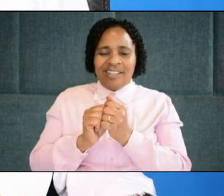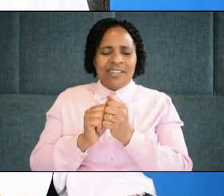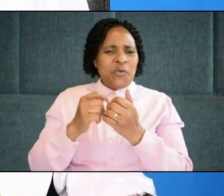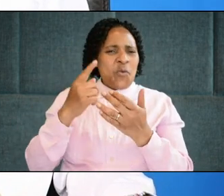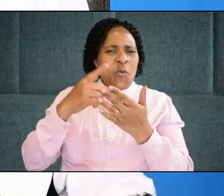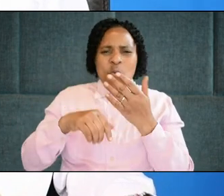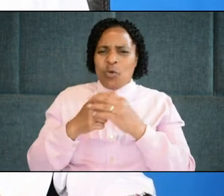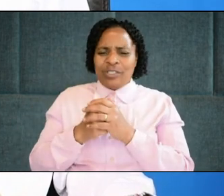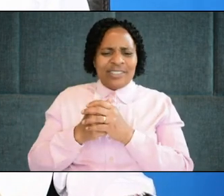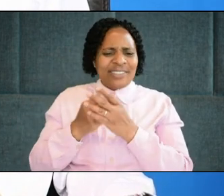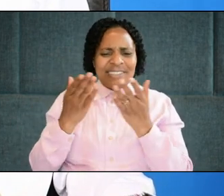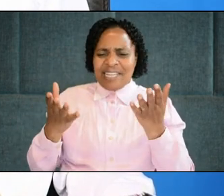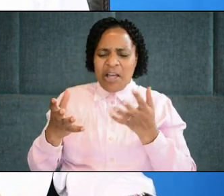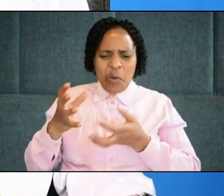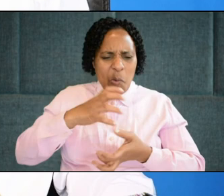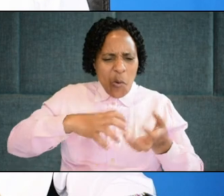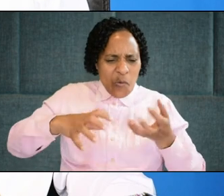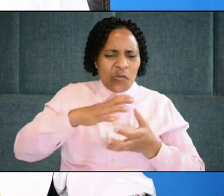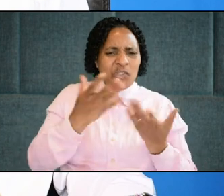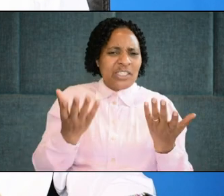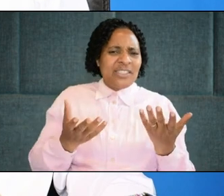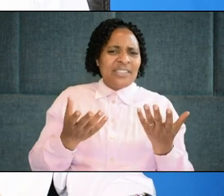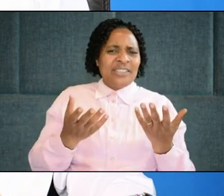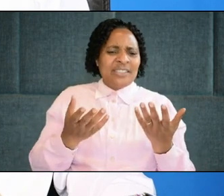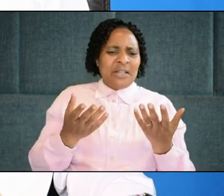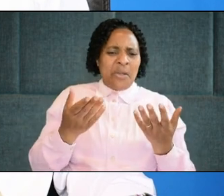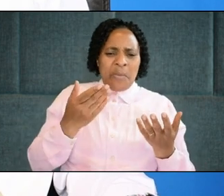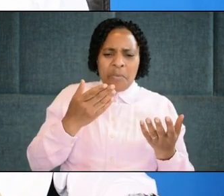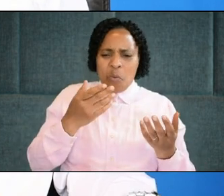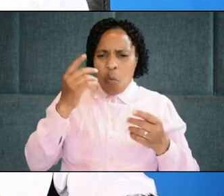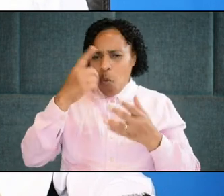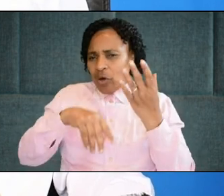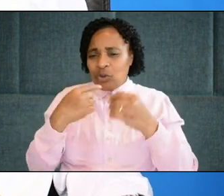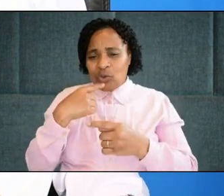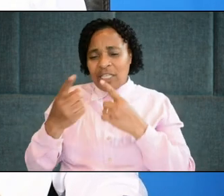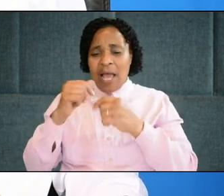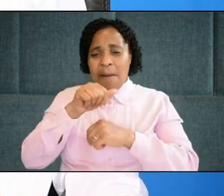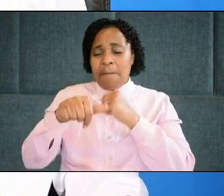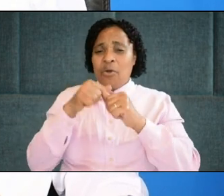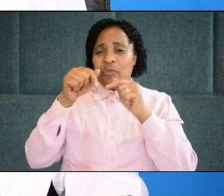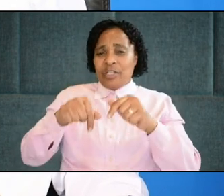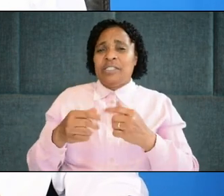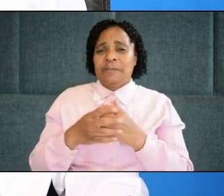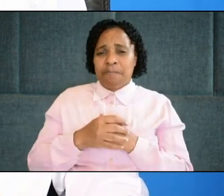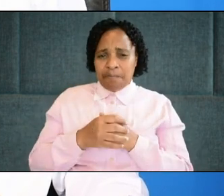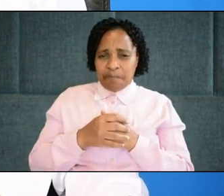What is there a bit of contradiction? What would you say about that as we finish?